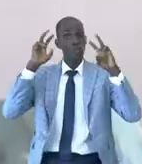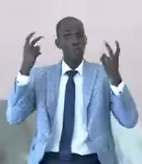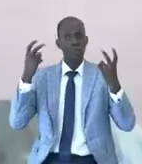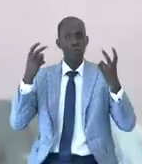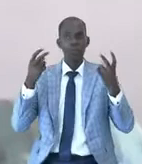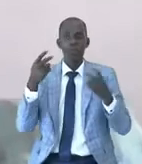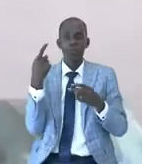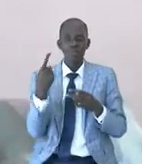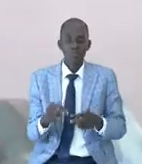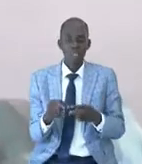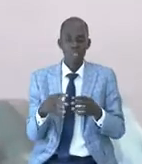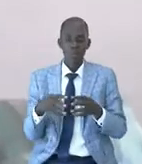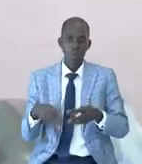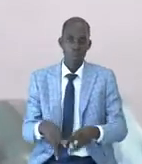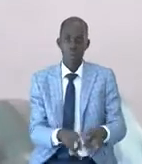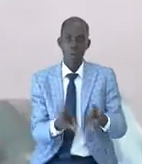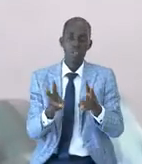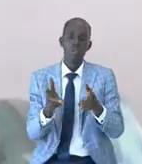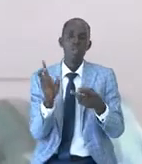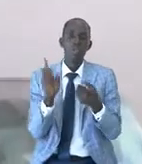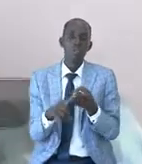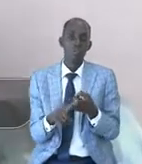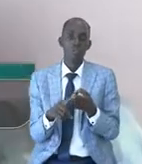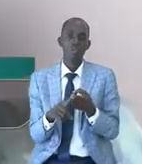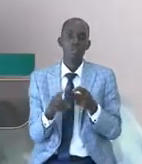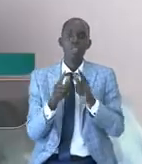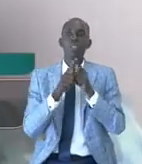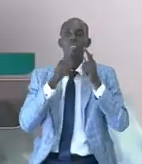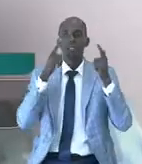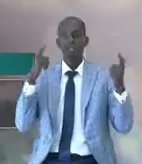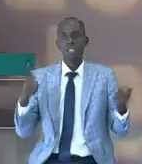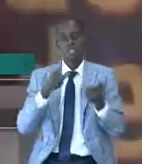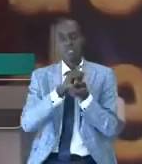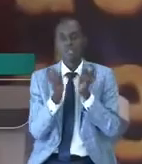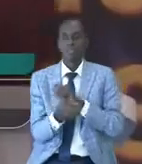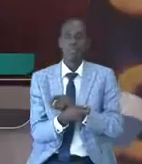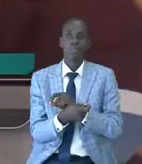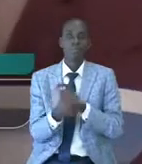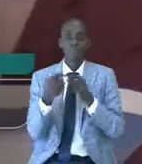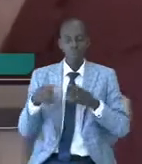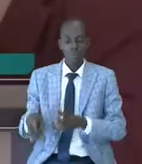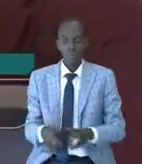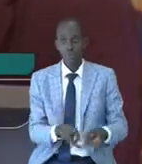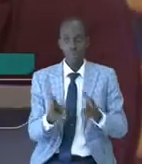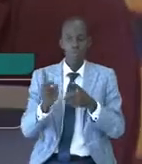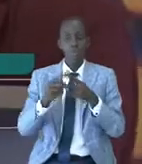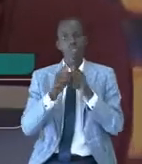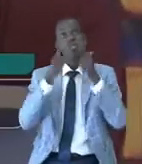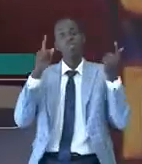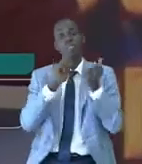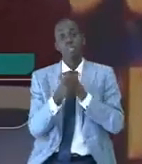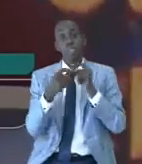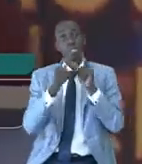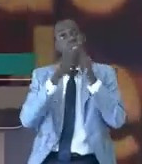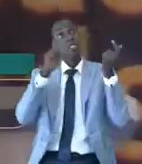the gateway to the great change. The great change is available,